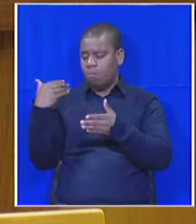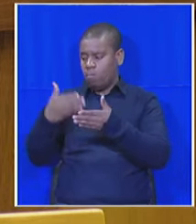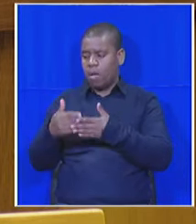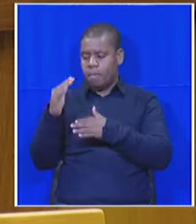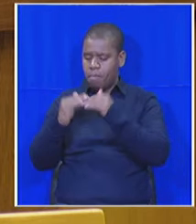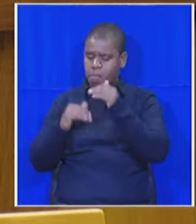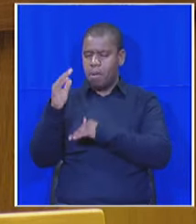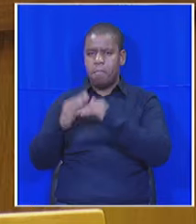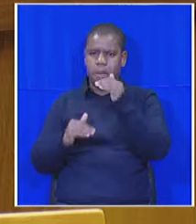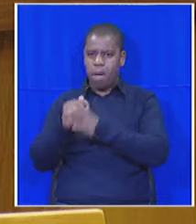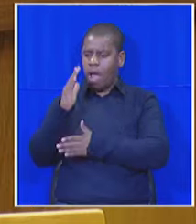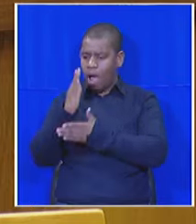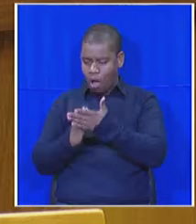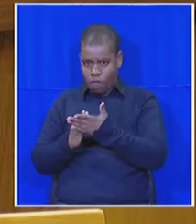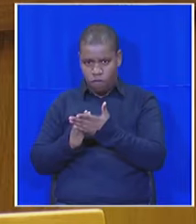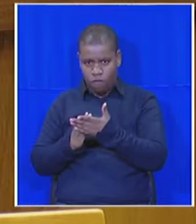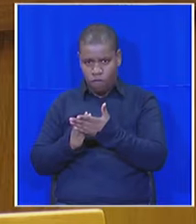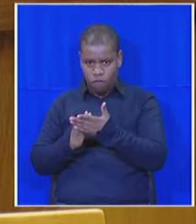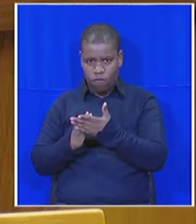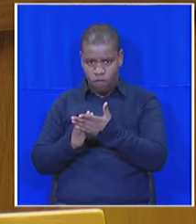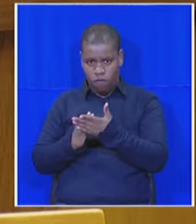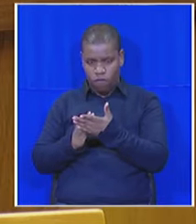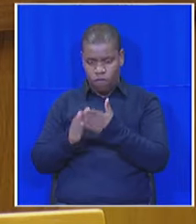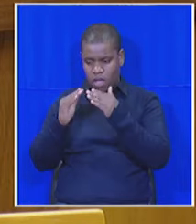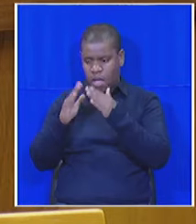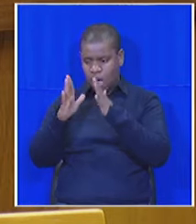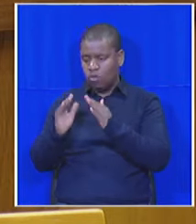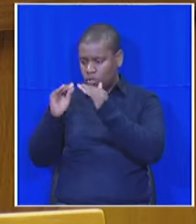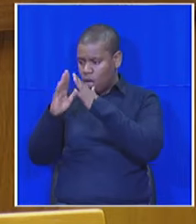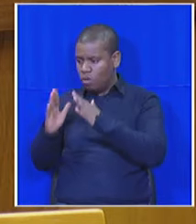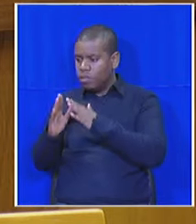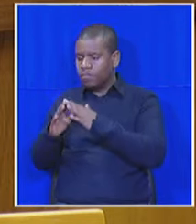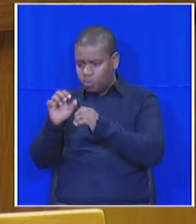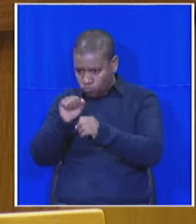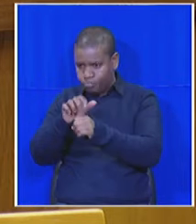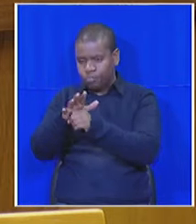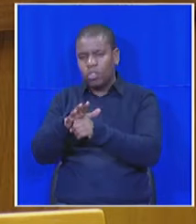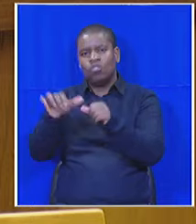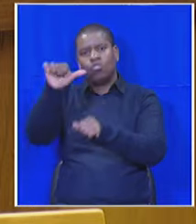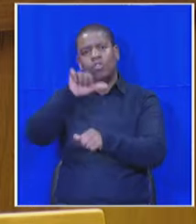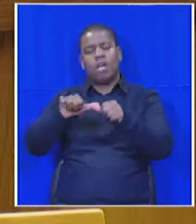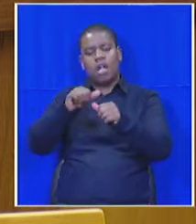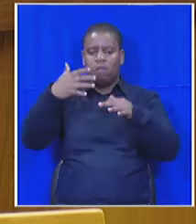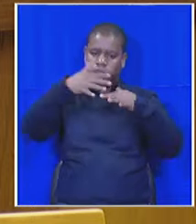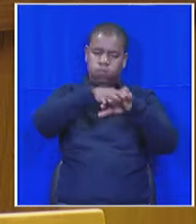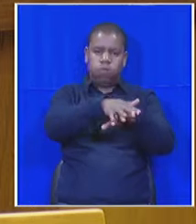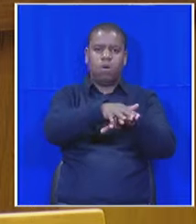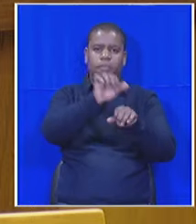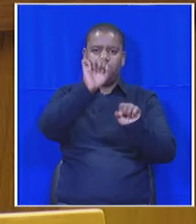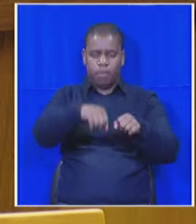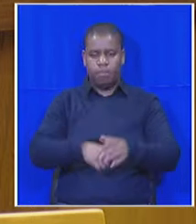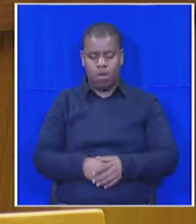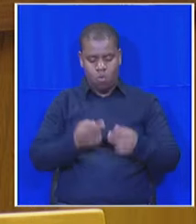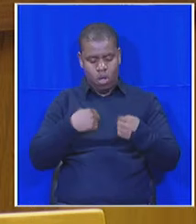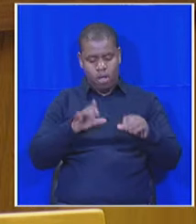halfway houses which contribute to this social reintegration. So as the African